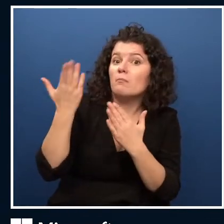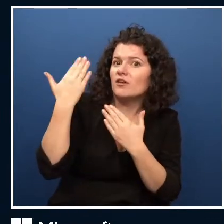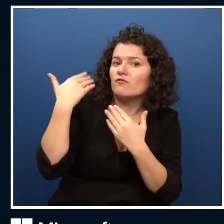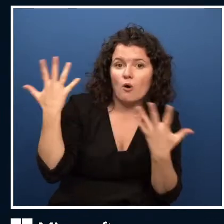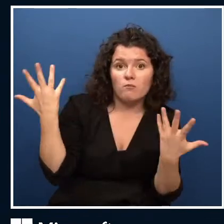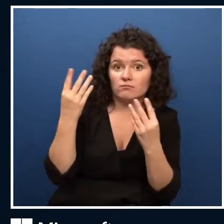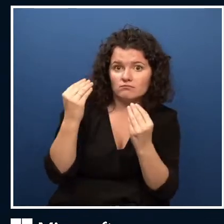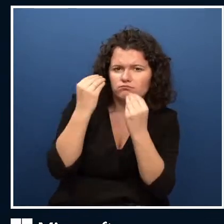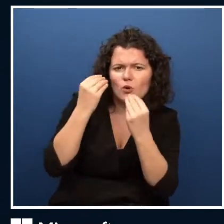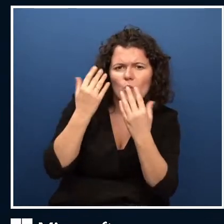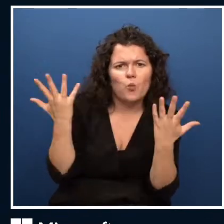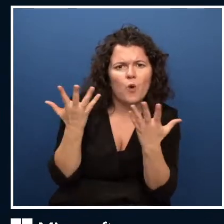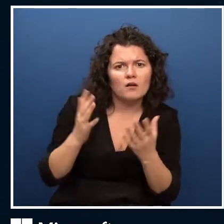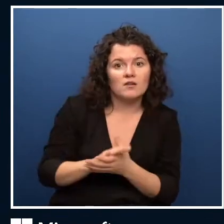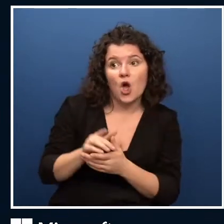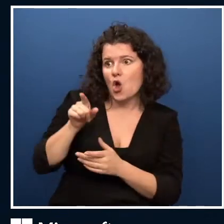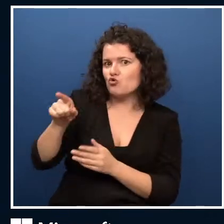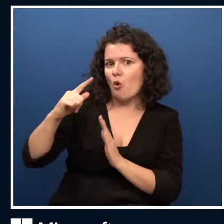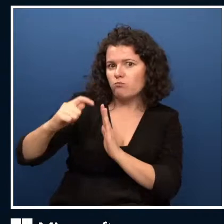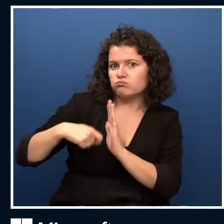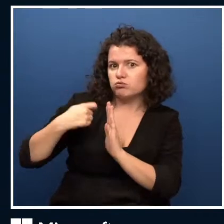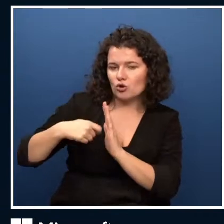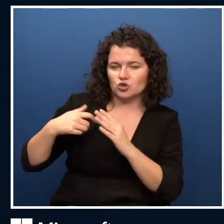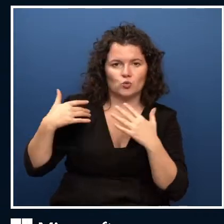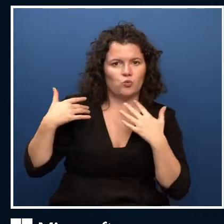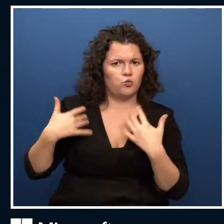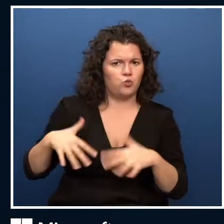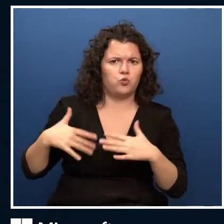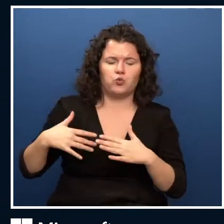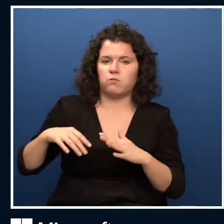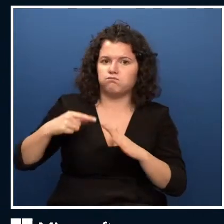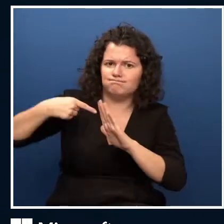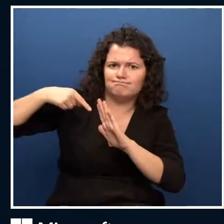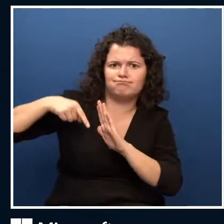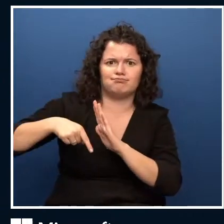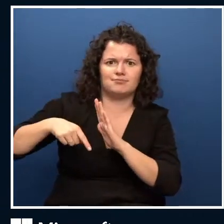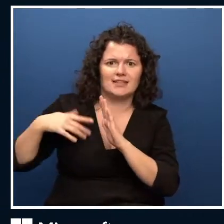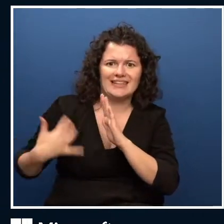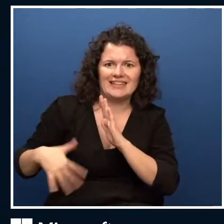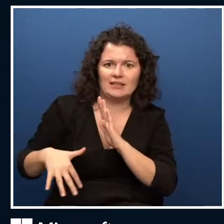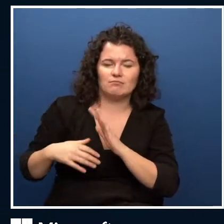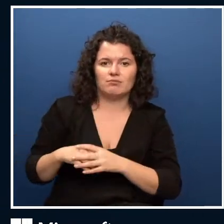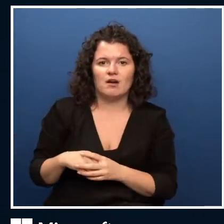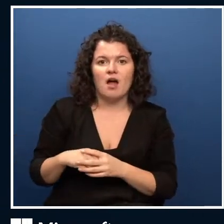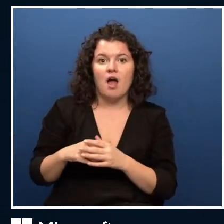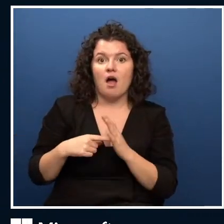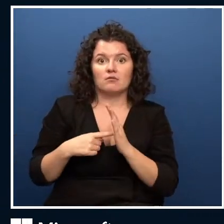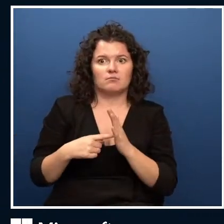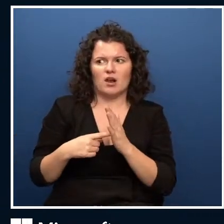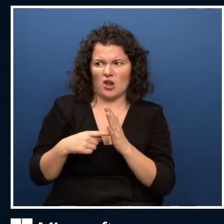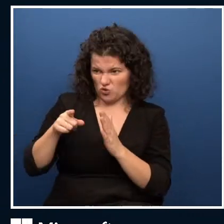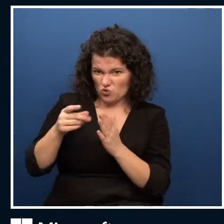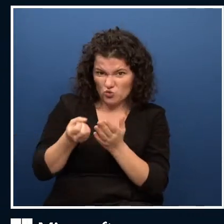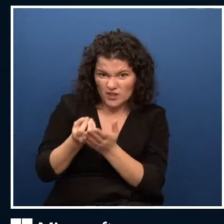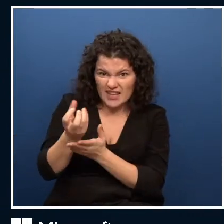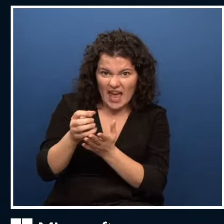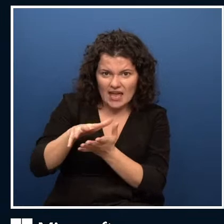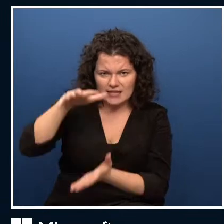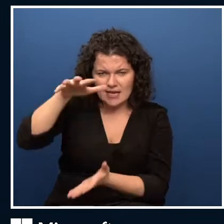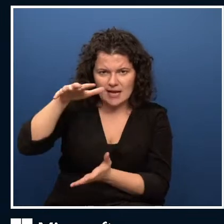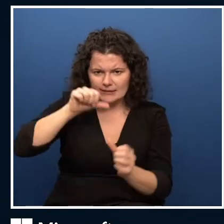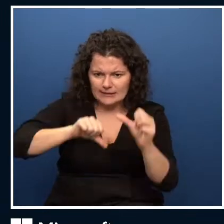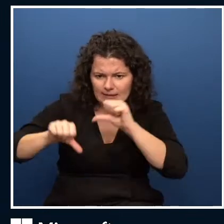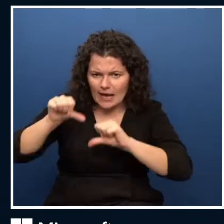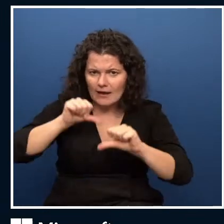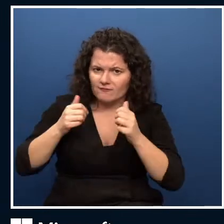broad project there. Like, I feel like you epitomize the word data scientist, because you were like, I had to go and research that it